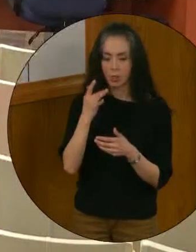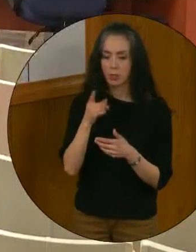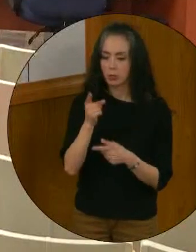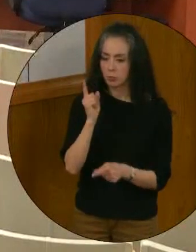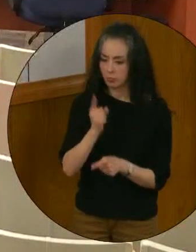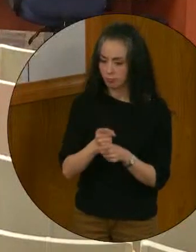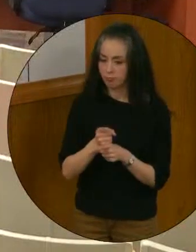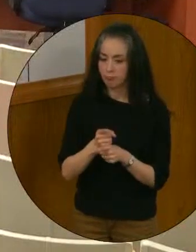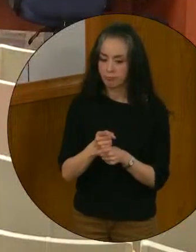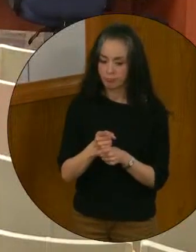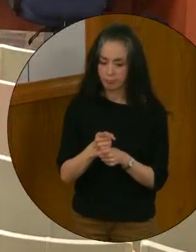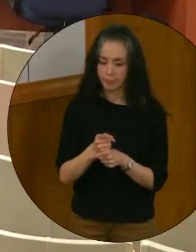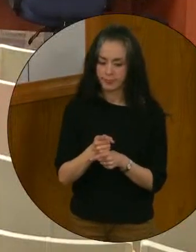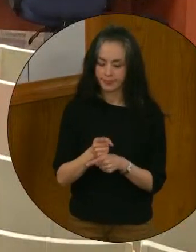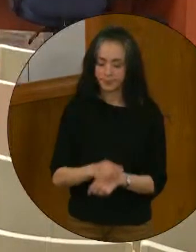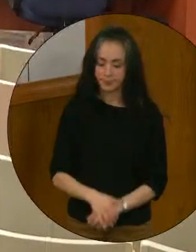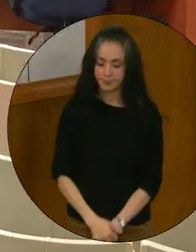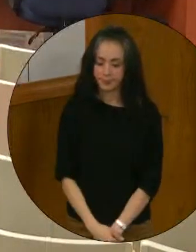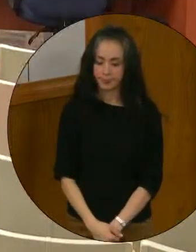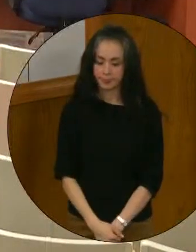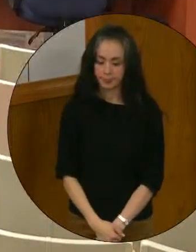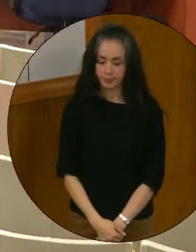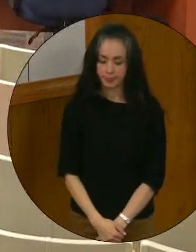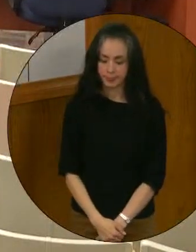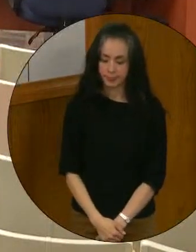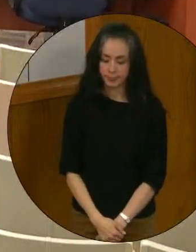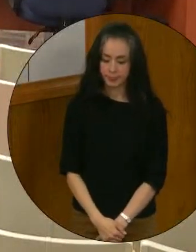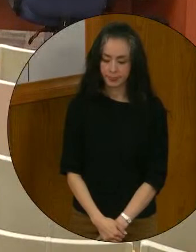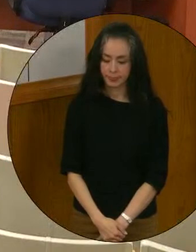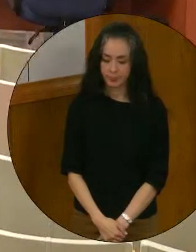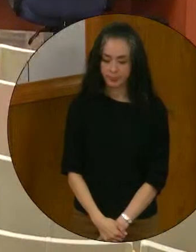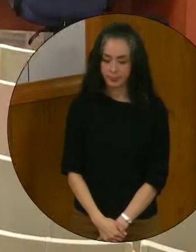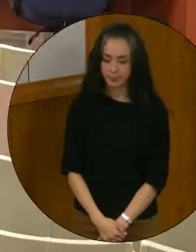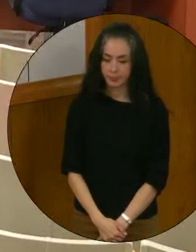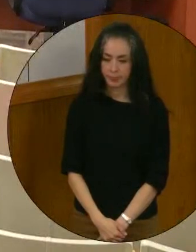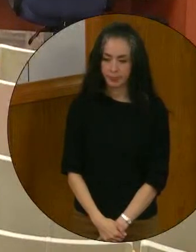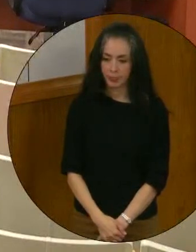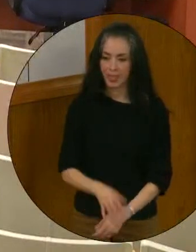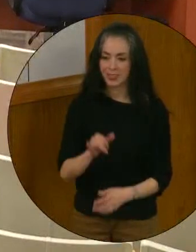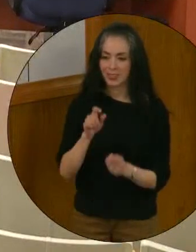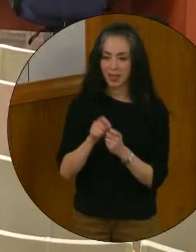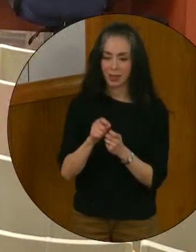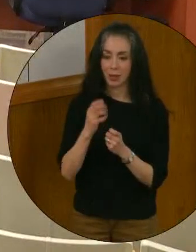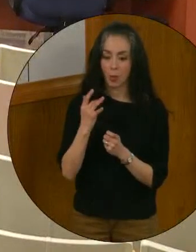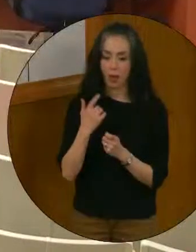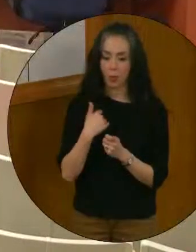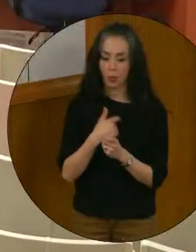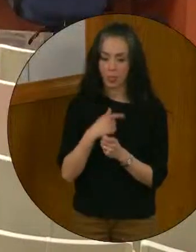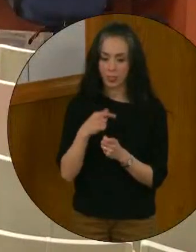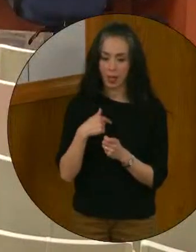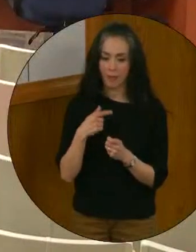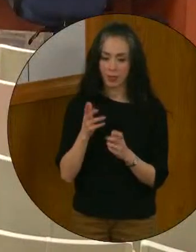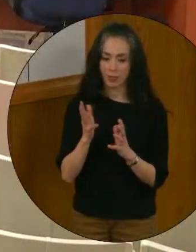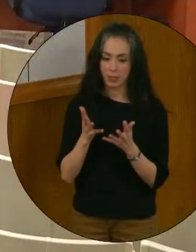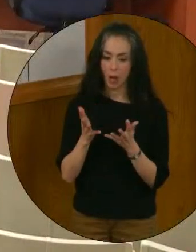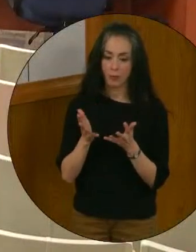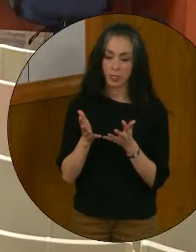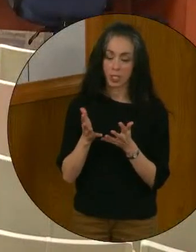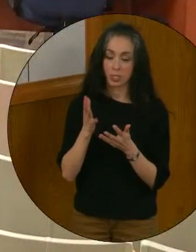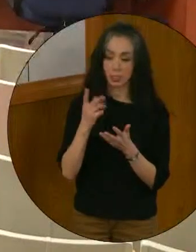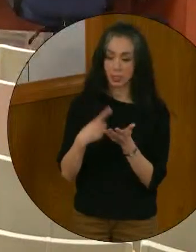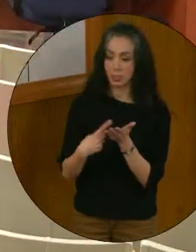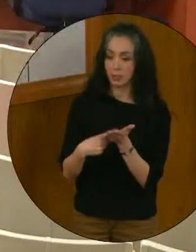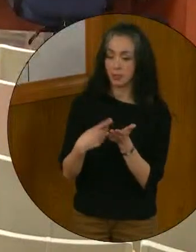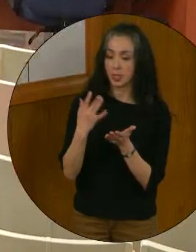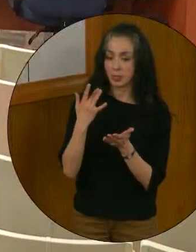correct, all right. Trustee Cavazos, Good. yes. And that's exactly why we need to have this conversation, is because there are really